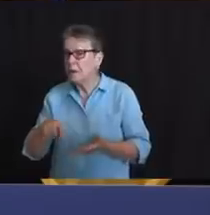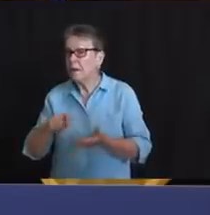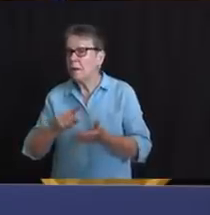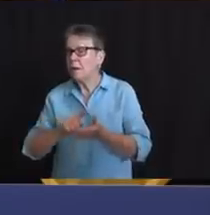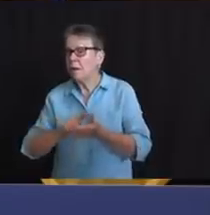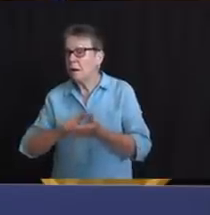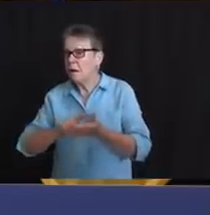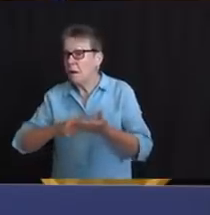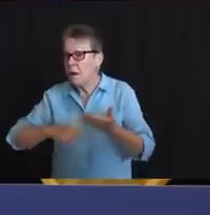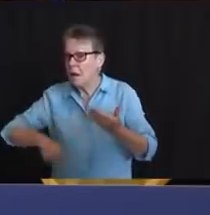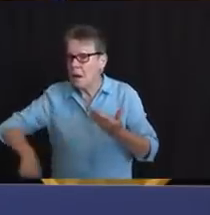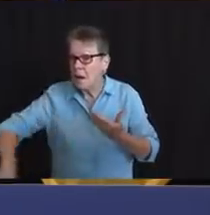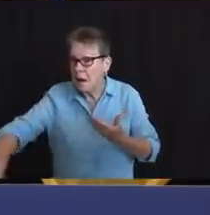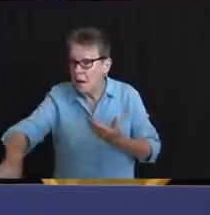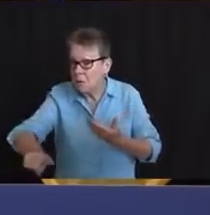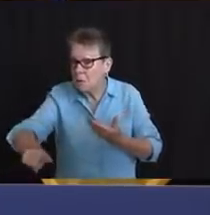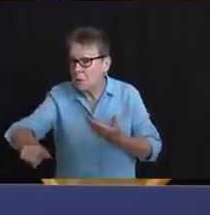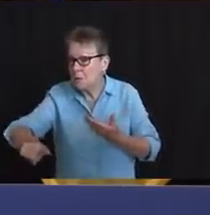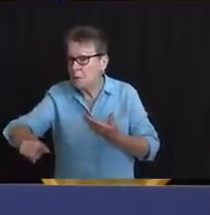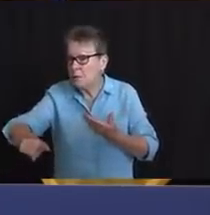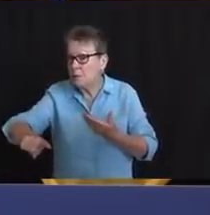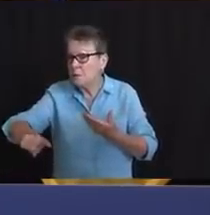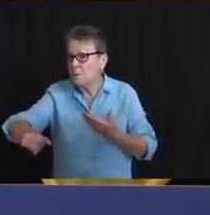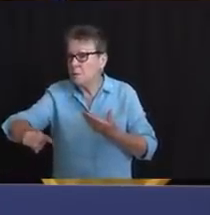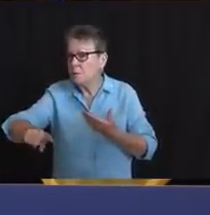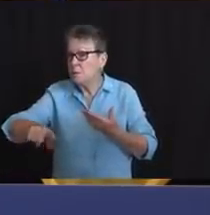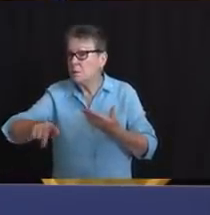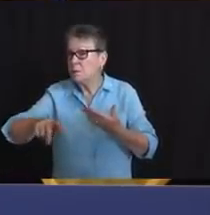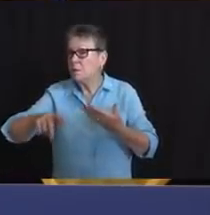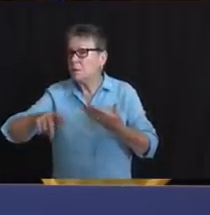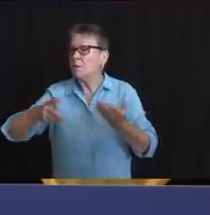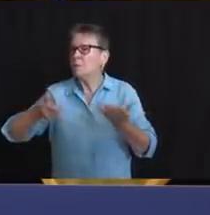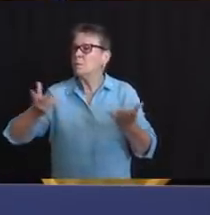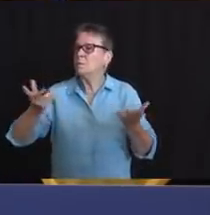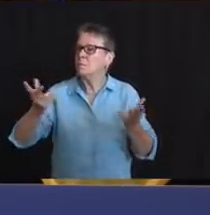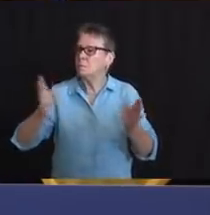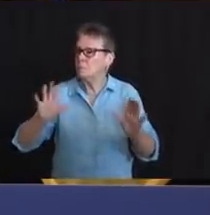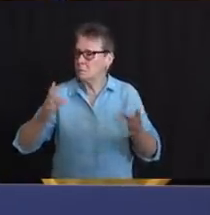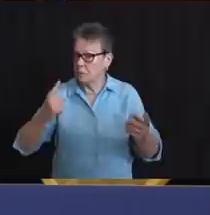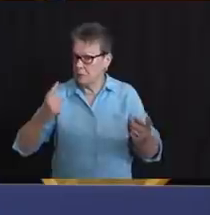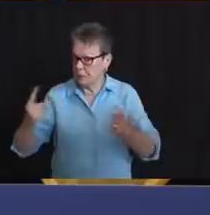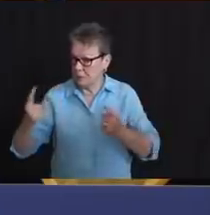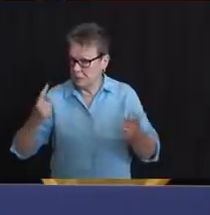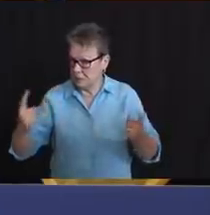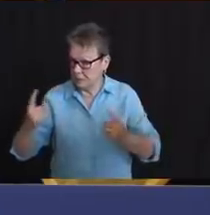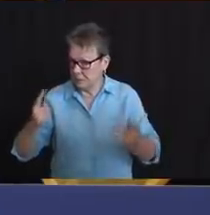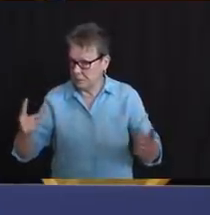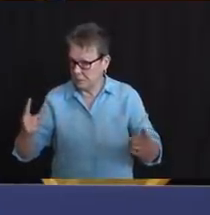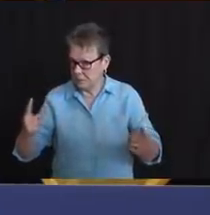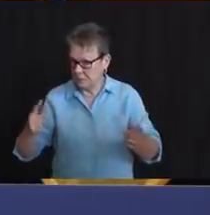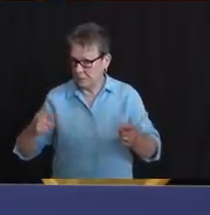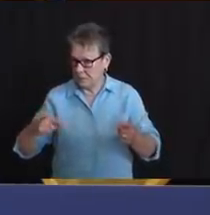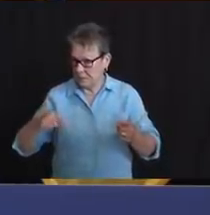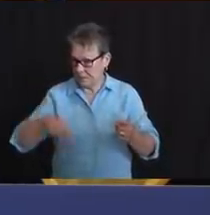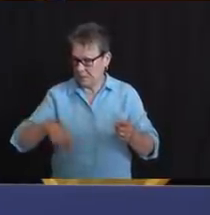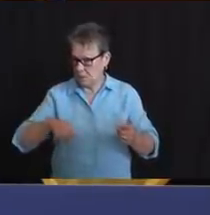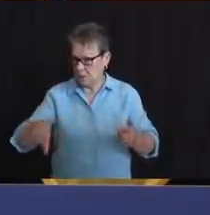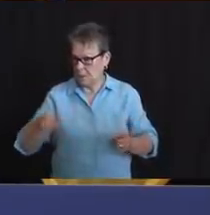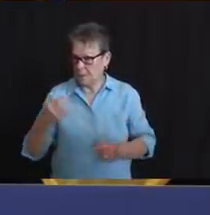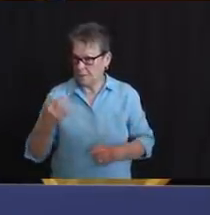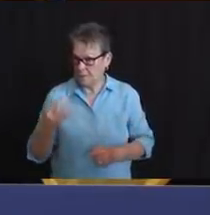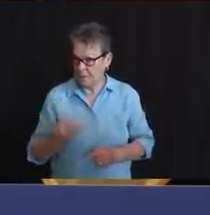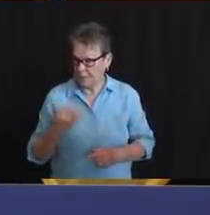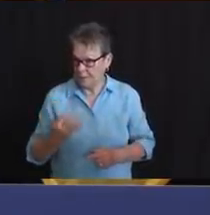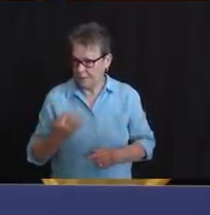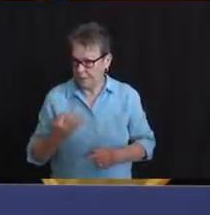lifted Friday, June 4th. Good point. So social distancing this Friday, the limit on indoor gatherings of